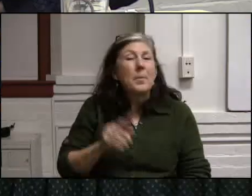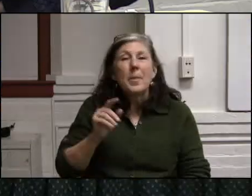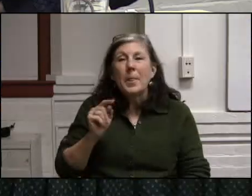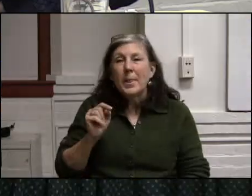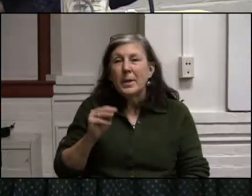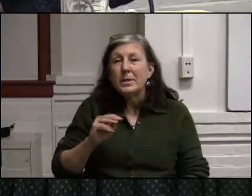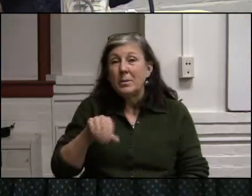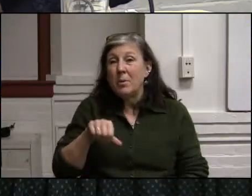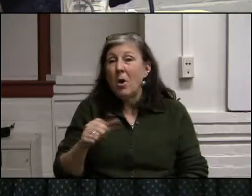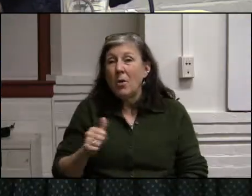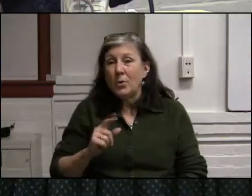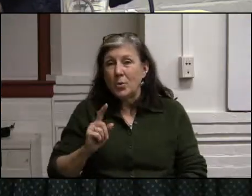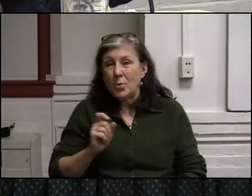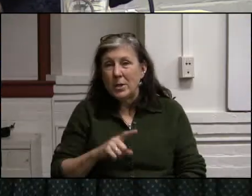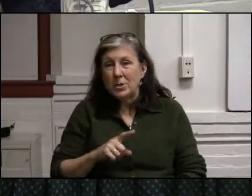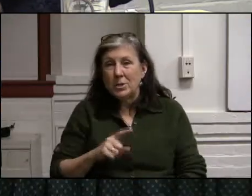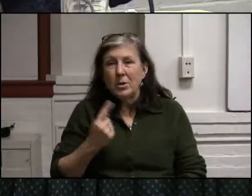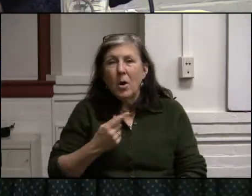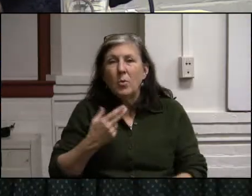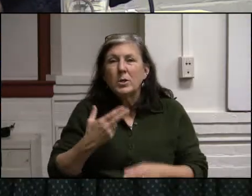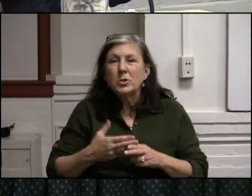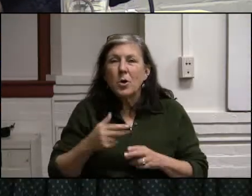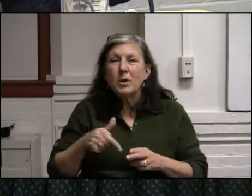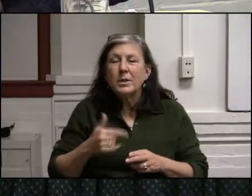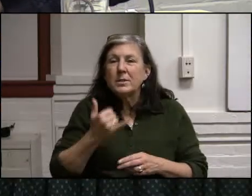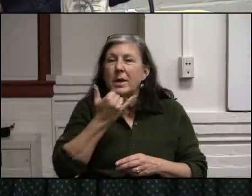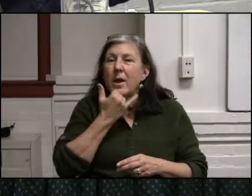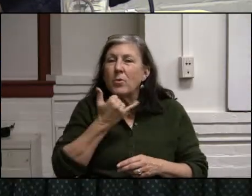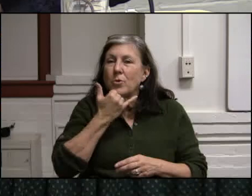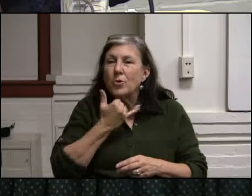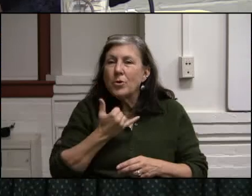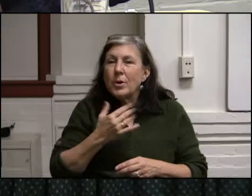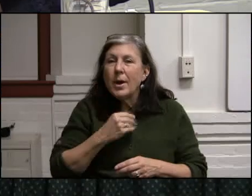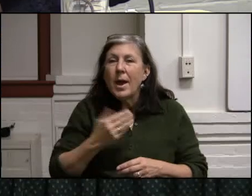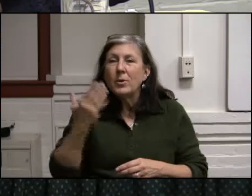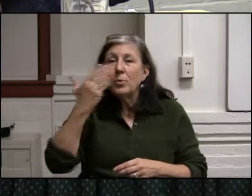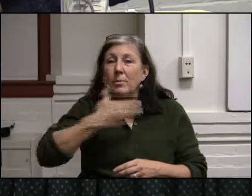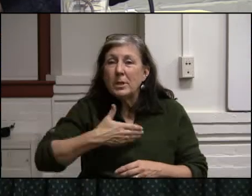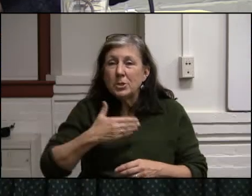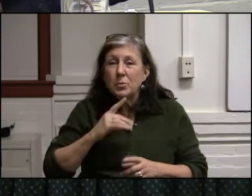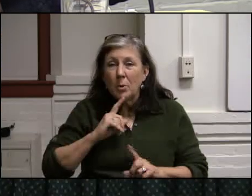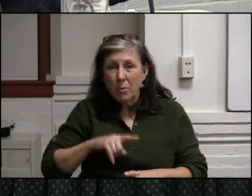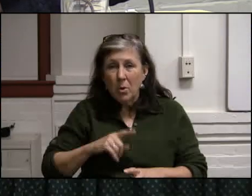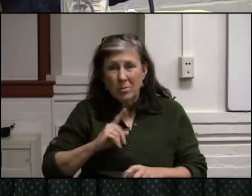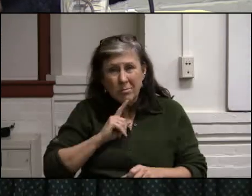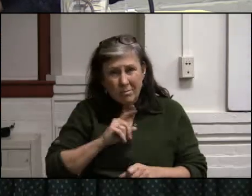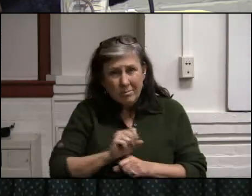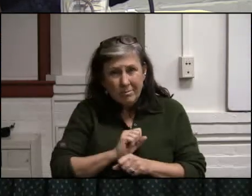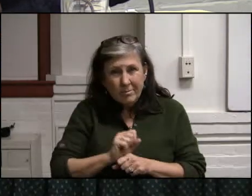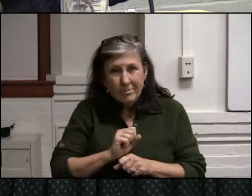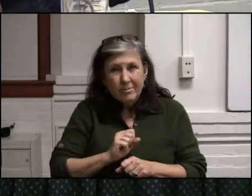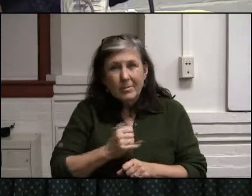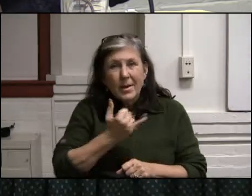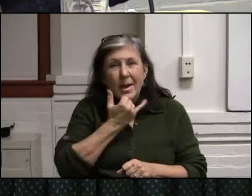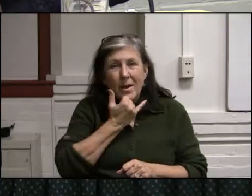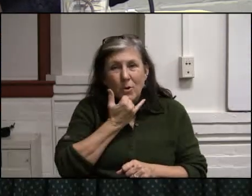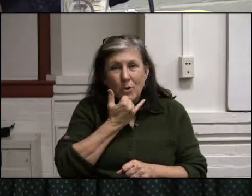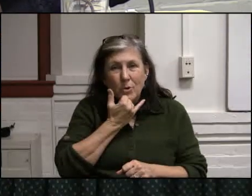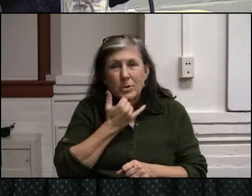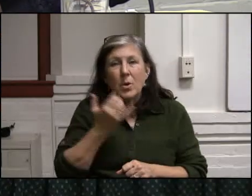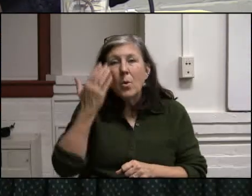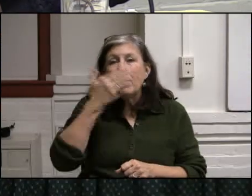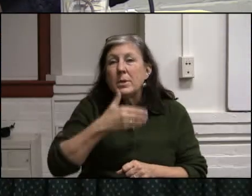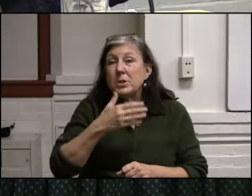is, we always call this the errors and omissions Yes. report. Is it really errors, omissions, and